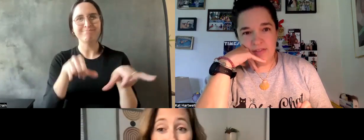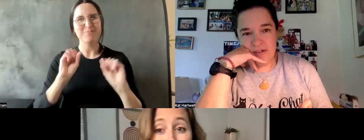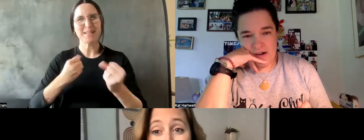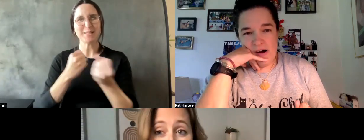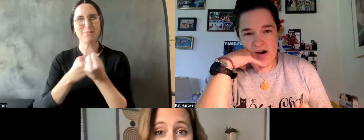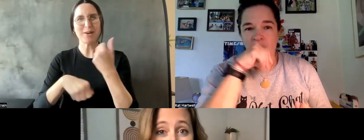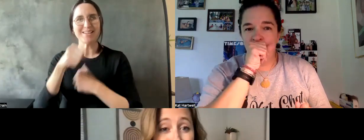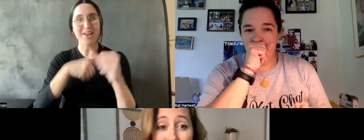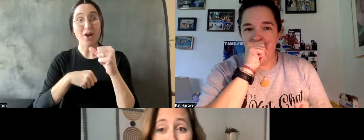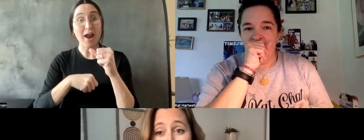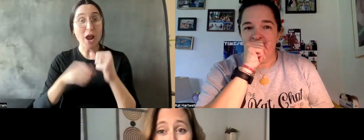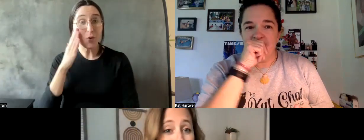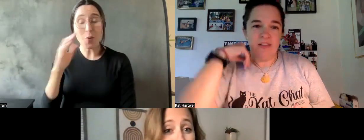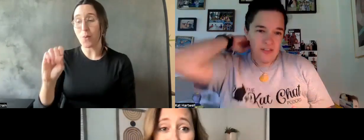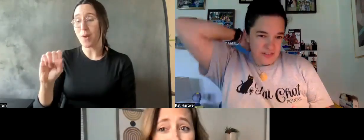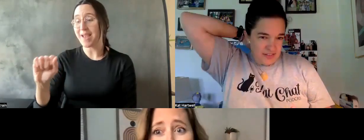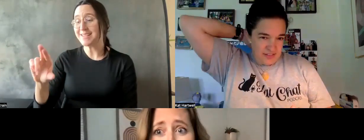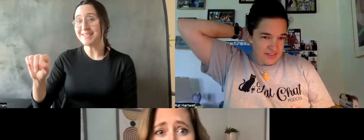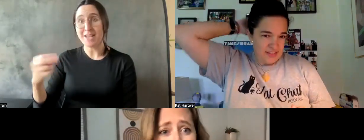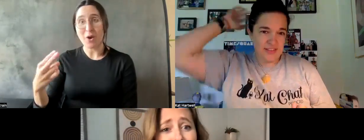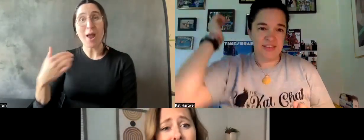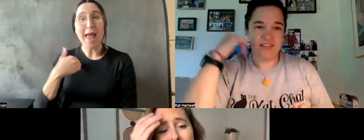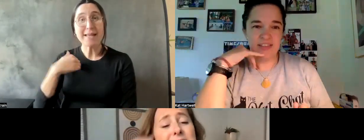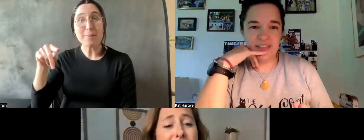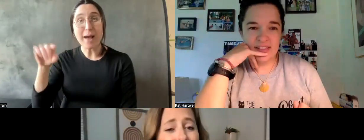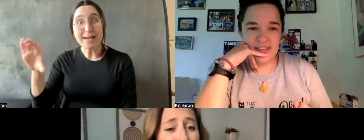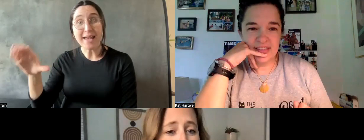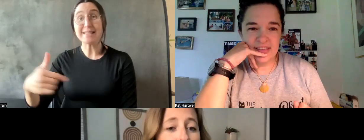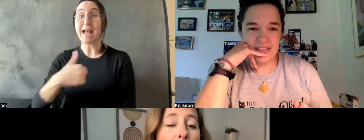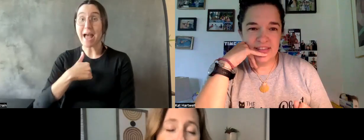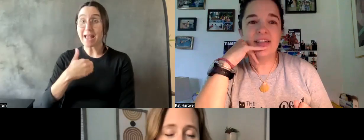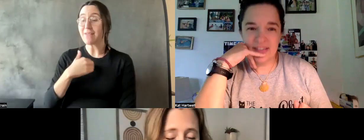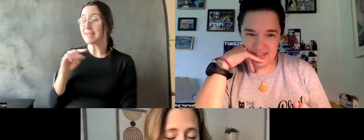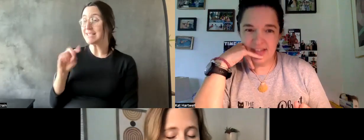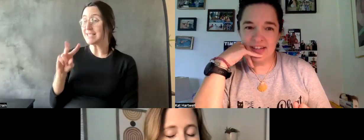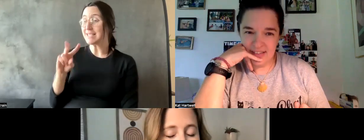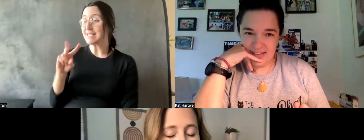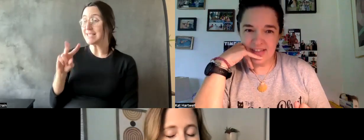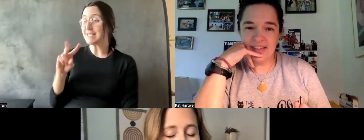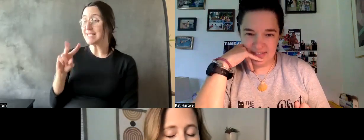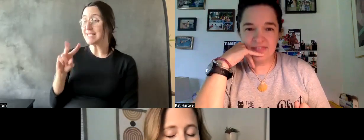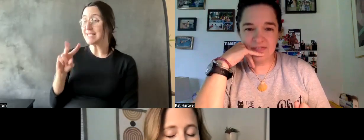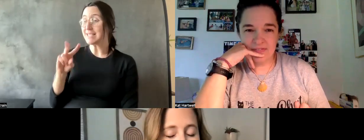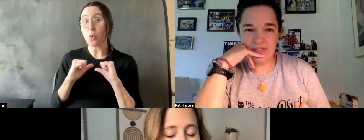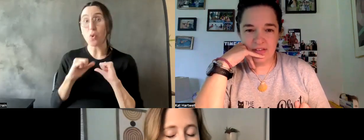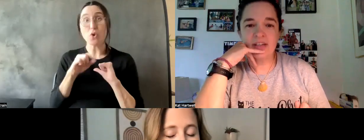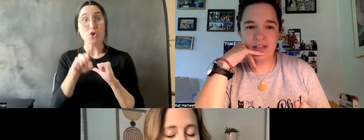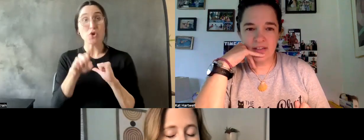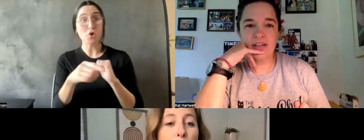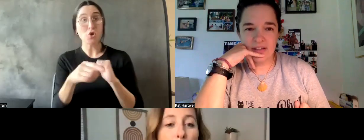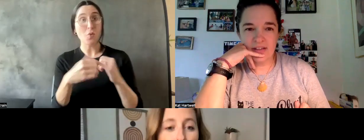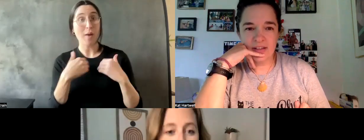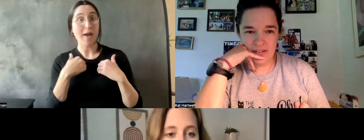know, Sarah has a podcast. I have a TV show. You have a podcast. Like, these things are possible